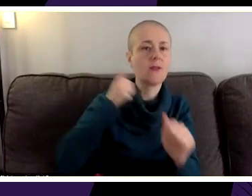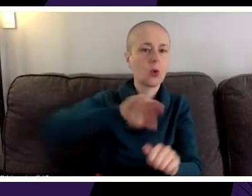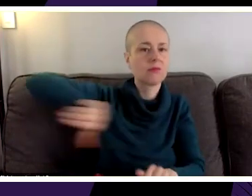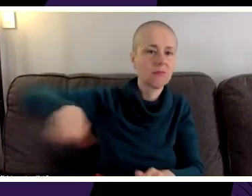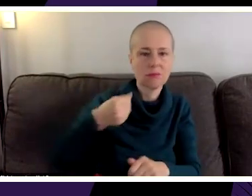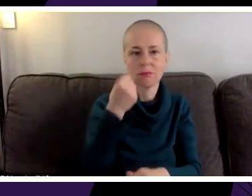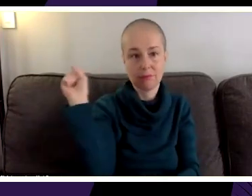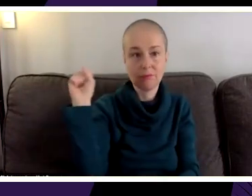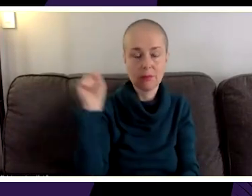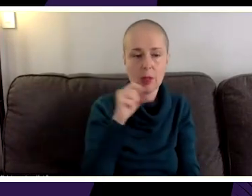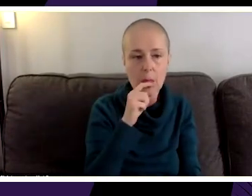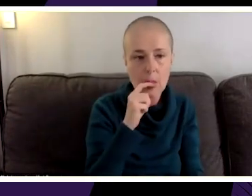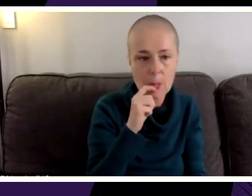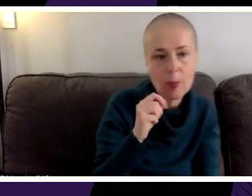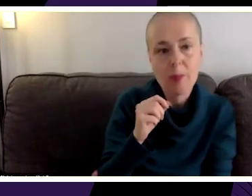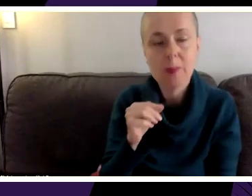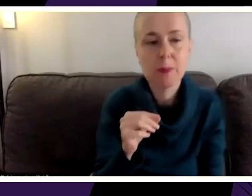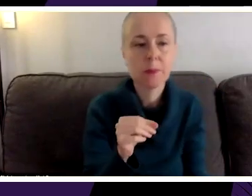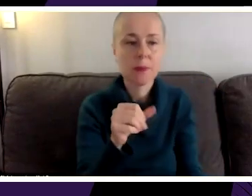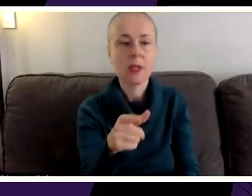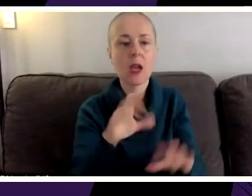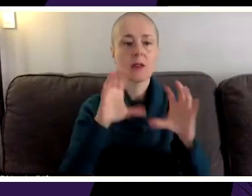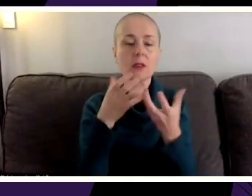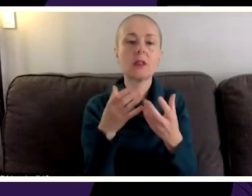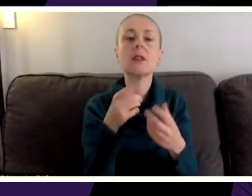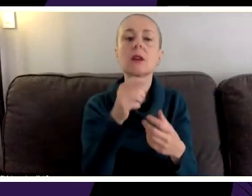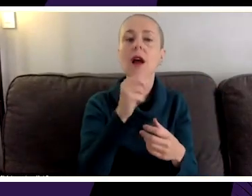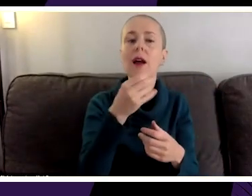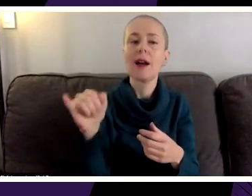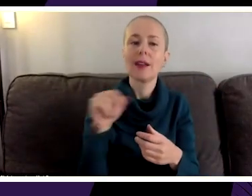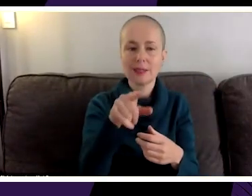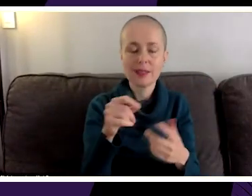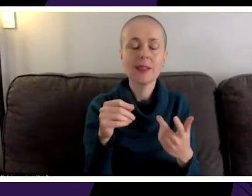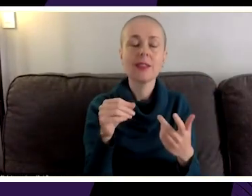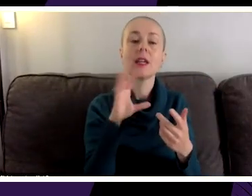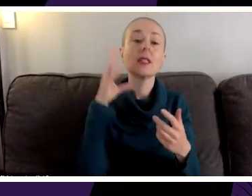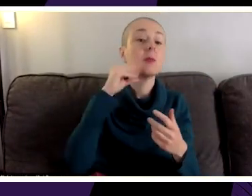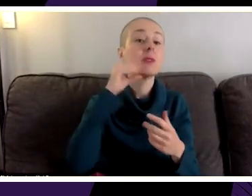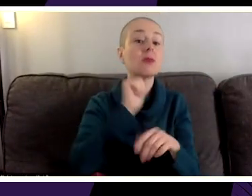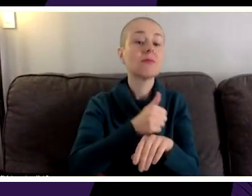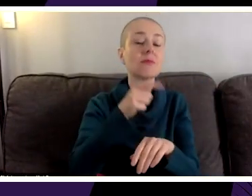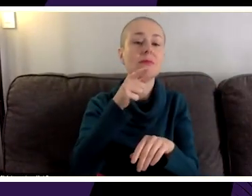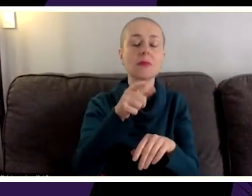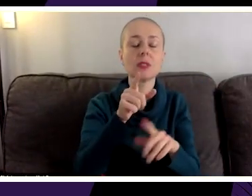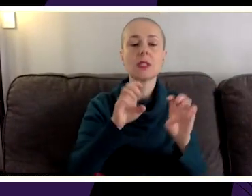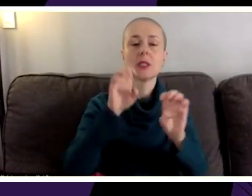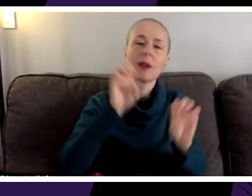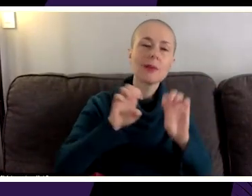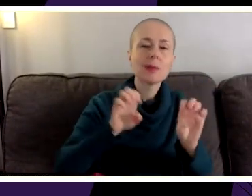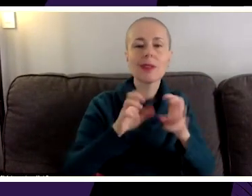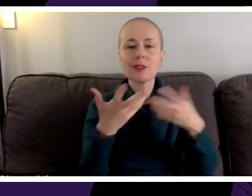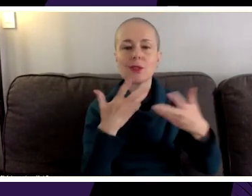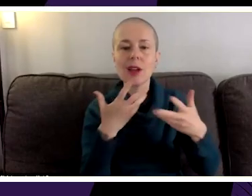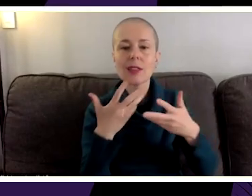Network Gong Ensemble Archive is a communal sonic experience site and an experimental interactive